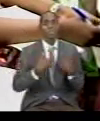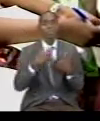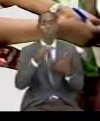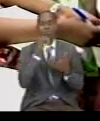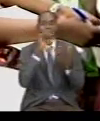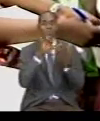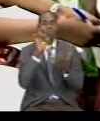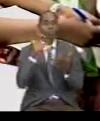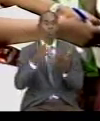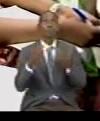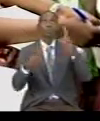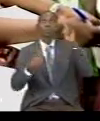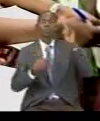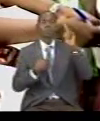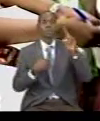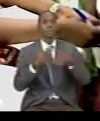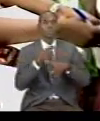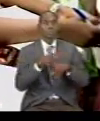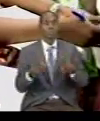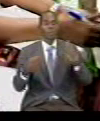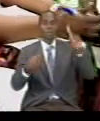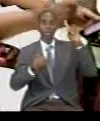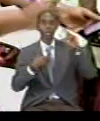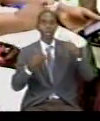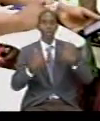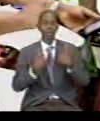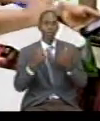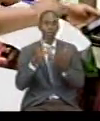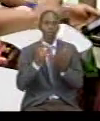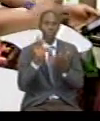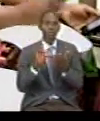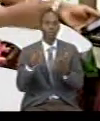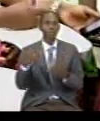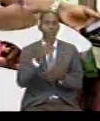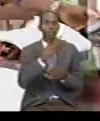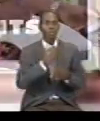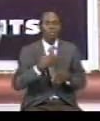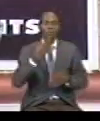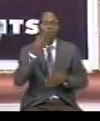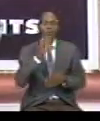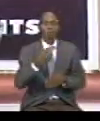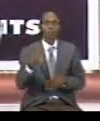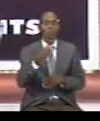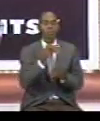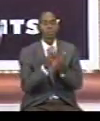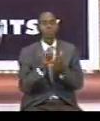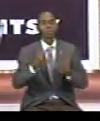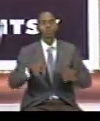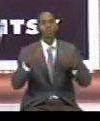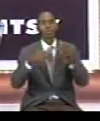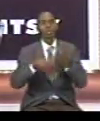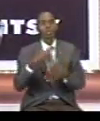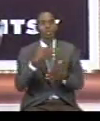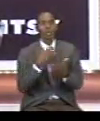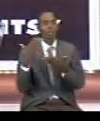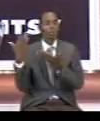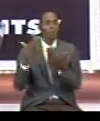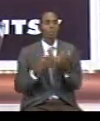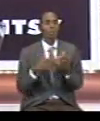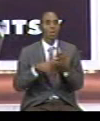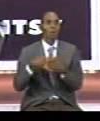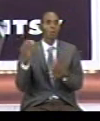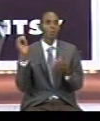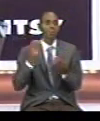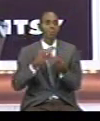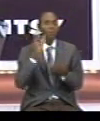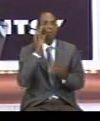I have chosen you and ordained you, and that ye should go and bring forth fruit, and that your fruit should remain.